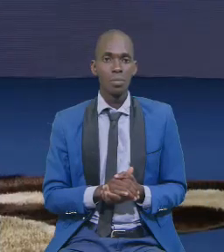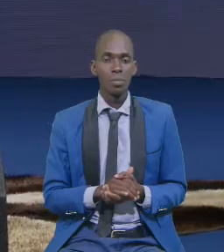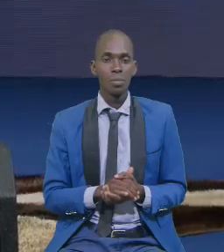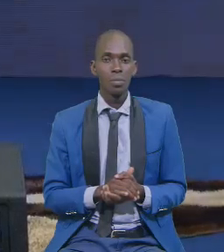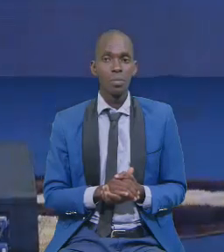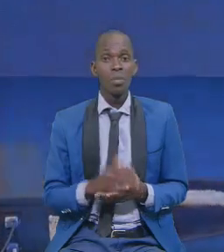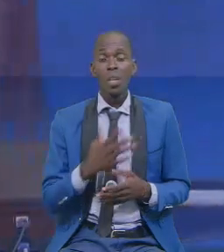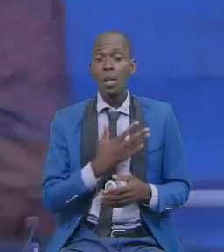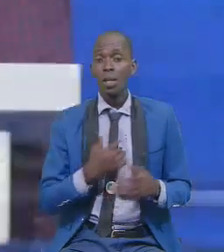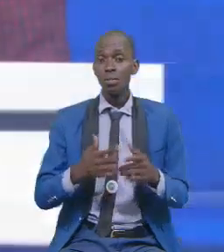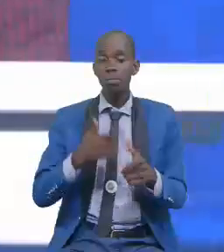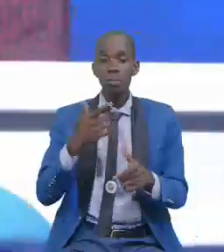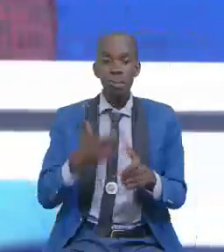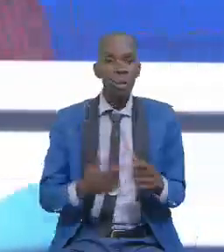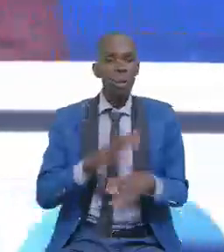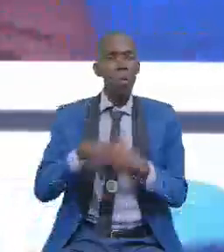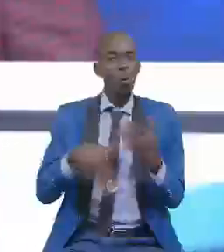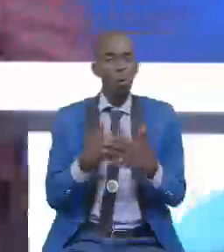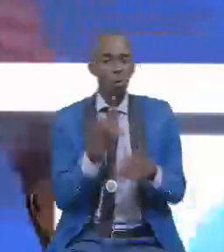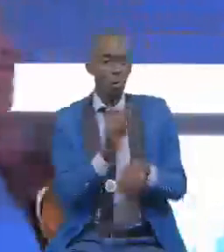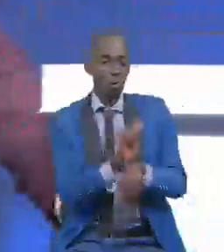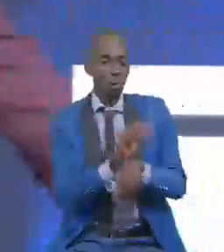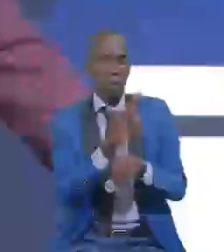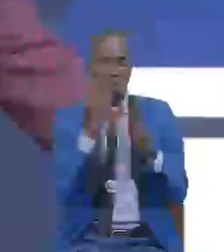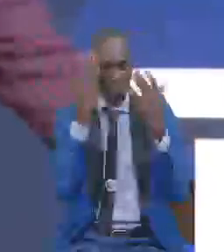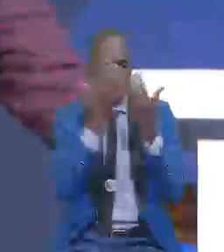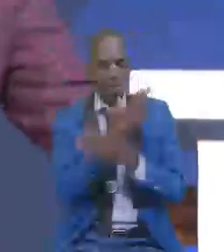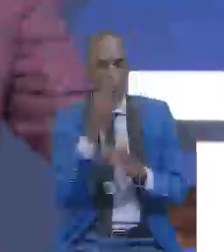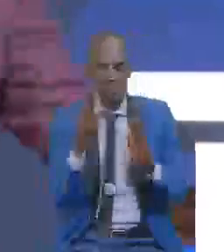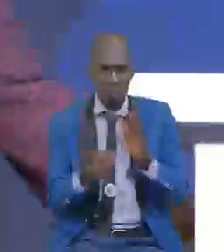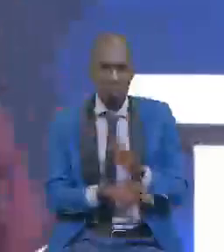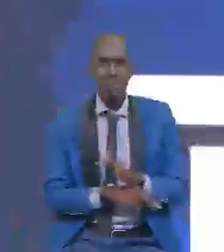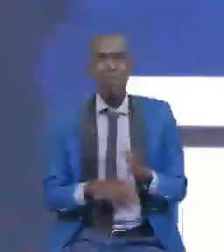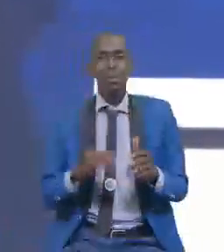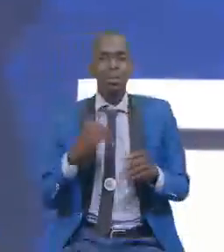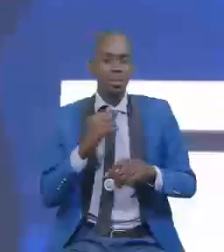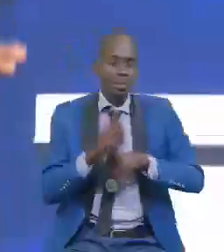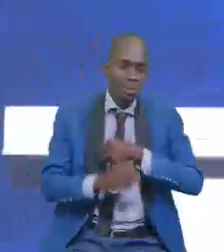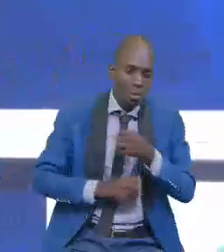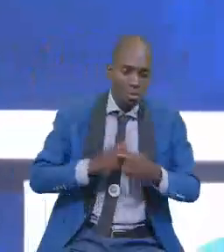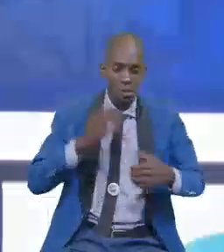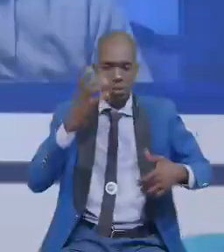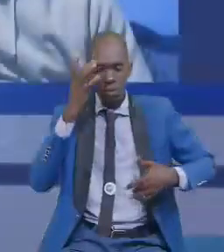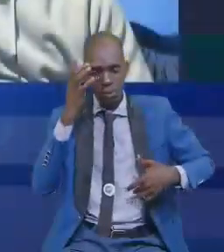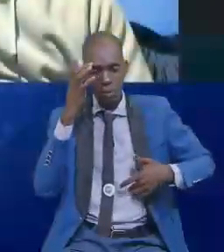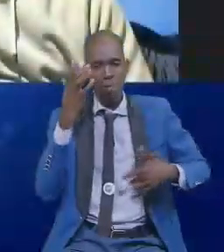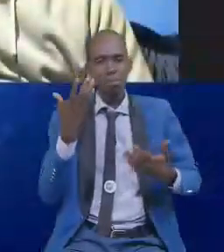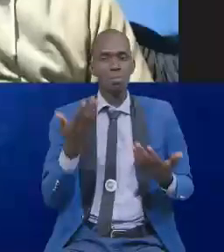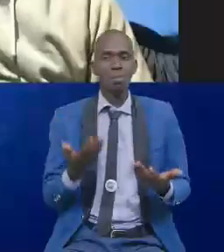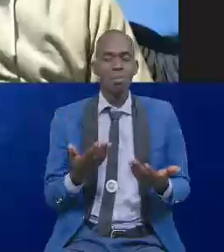And then all the works of darkness, like sickness, like suffering, like disease, like